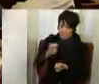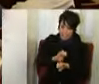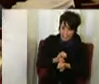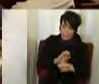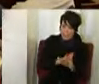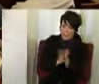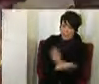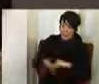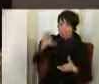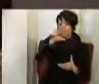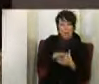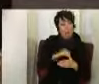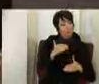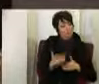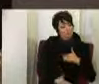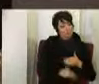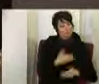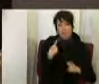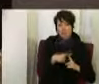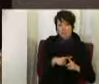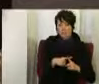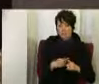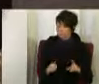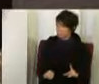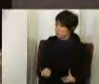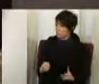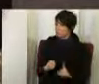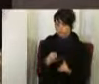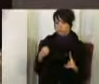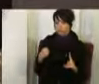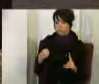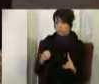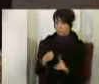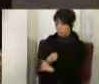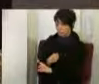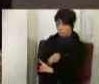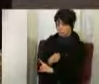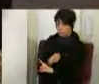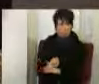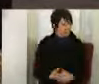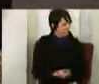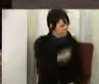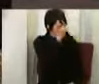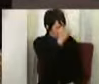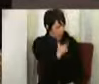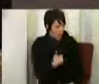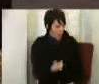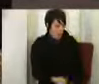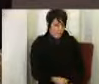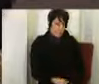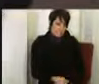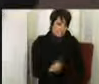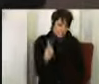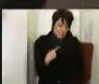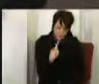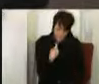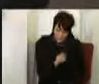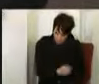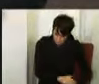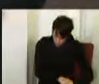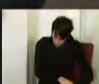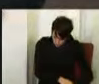going along quite nicely. And then suddenly, Mary shows up and says, I got something to tell you.